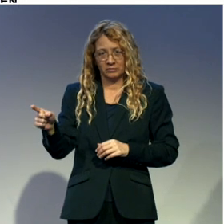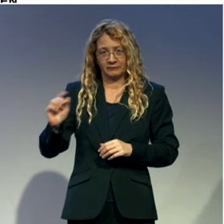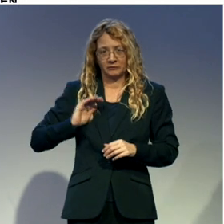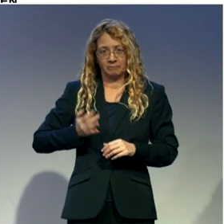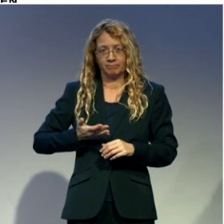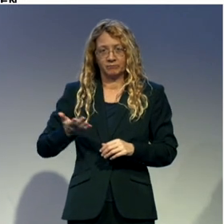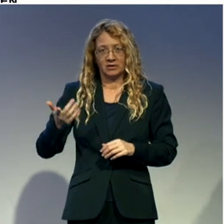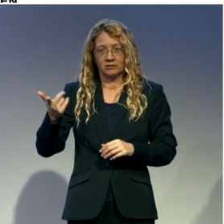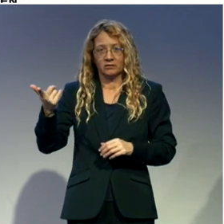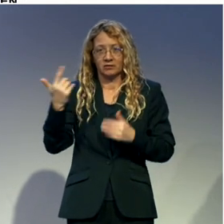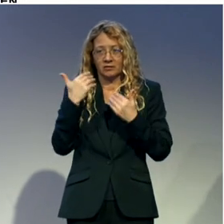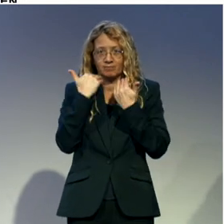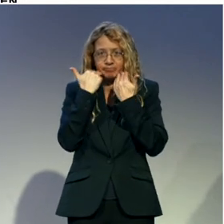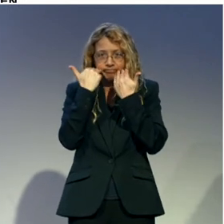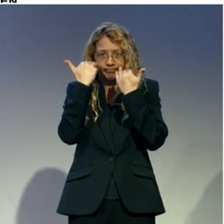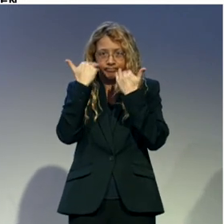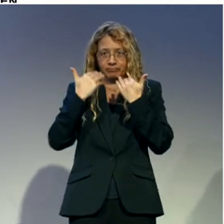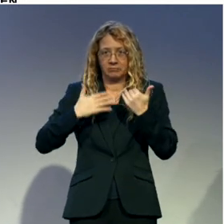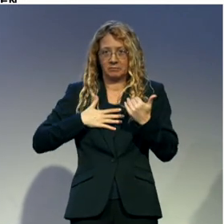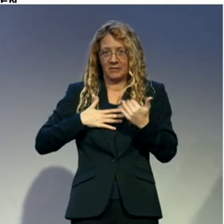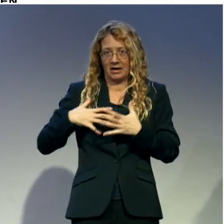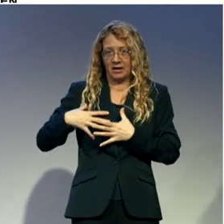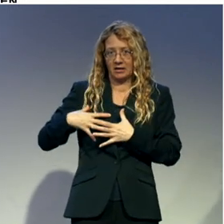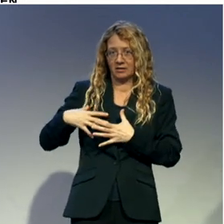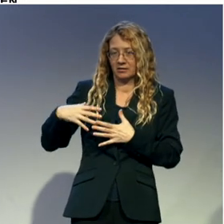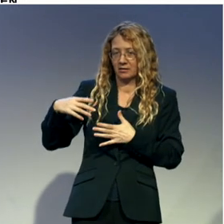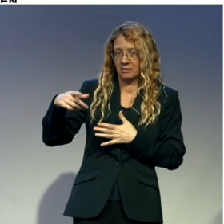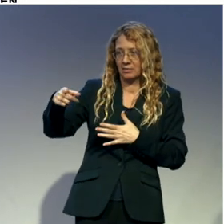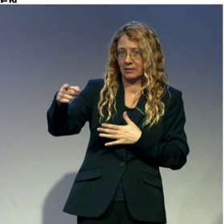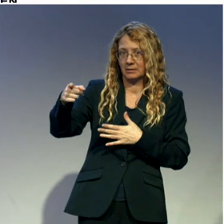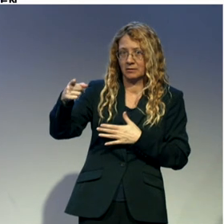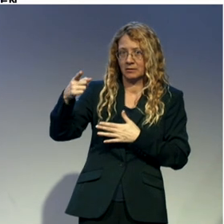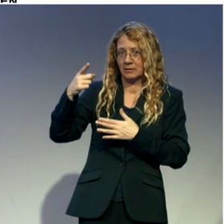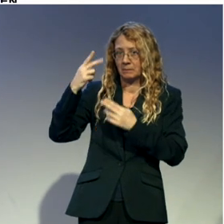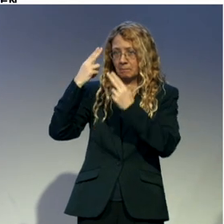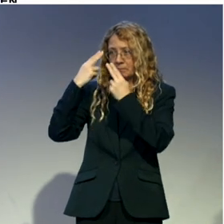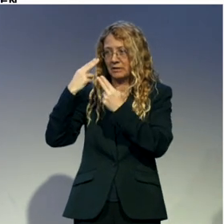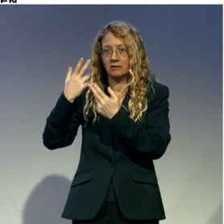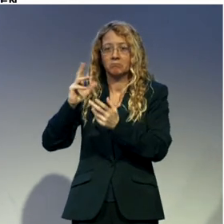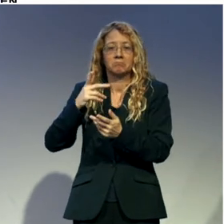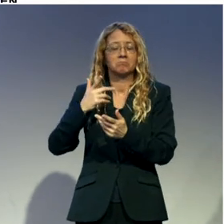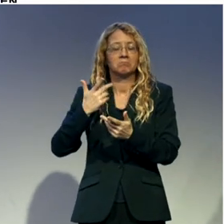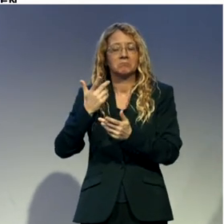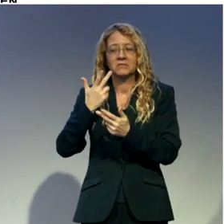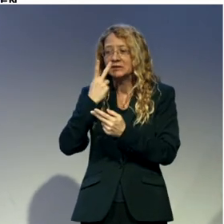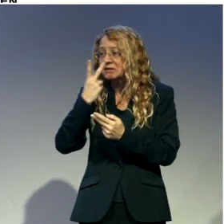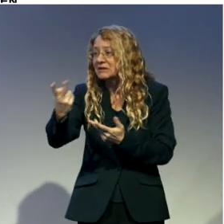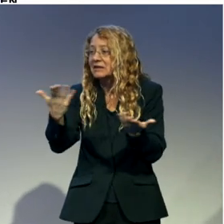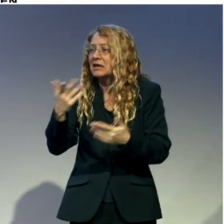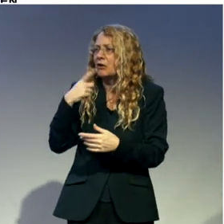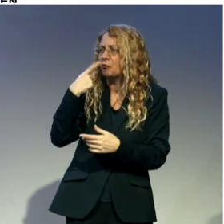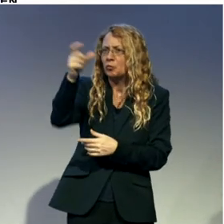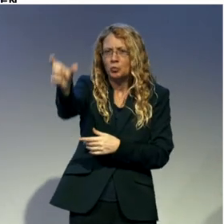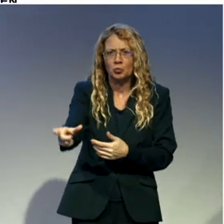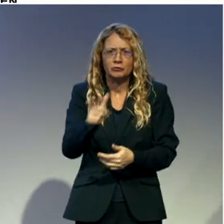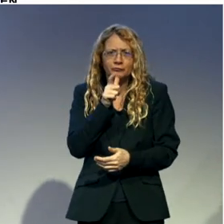Mandeep Singh with me, who is a testimony. He's a breast cancer surgeon, and they have very nicely accepted this